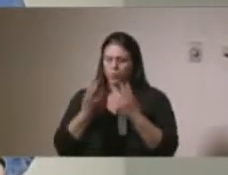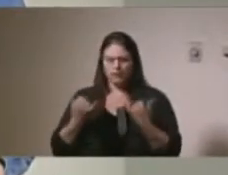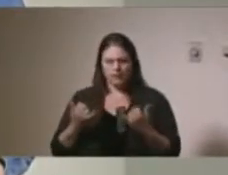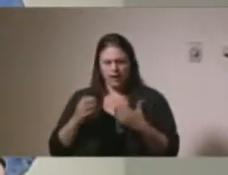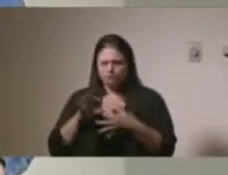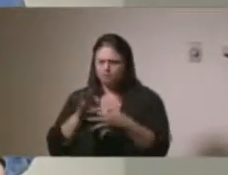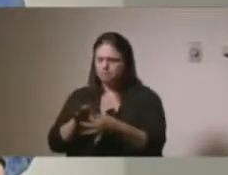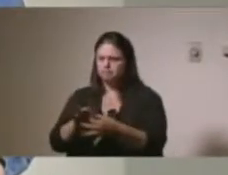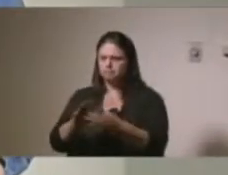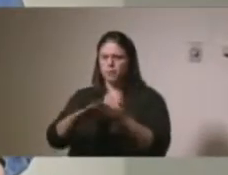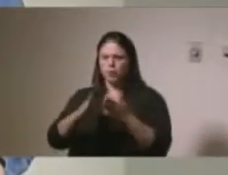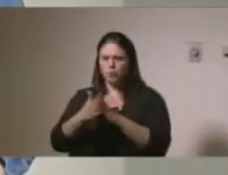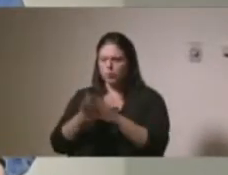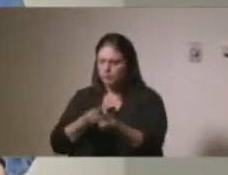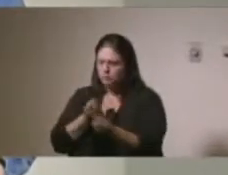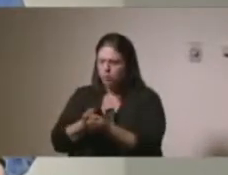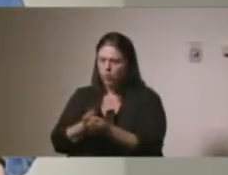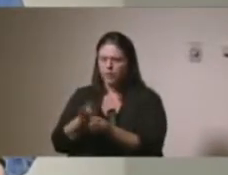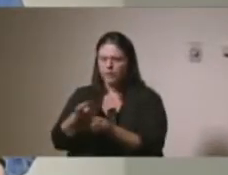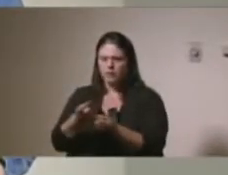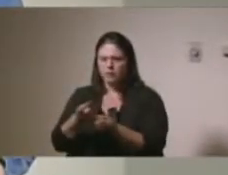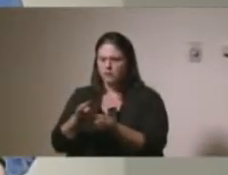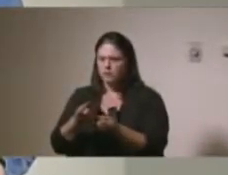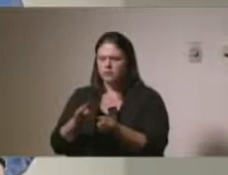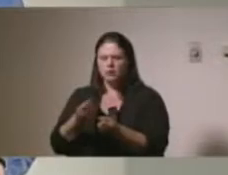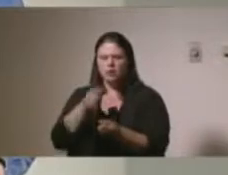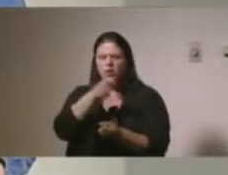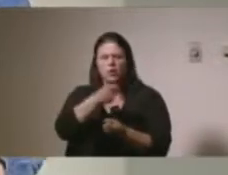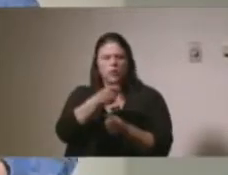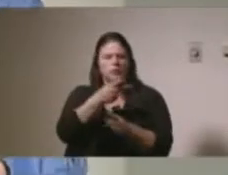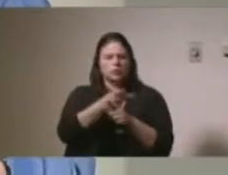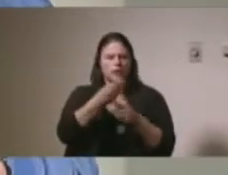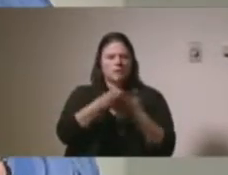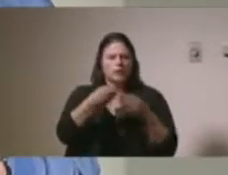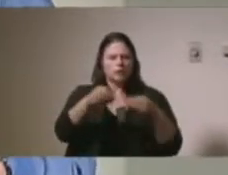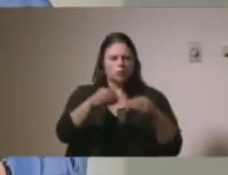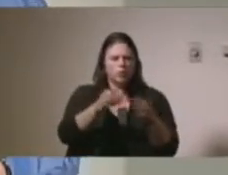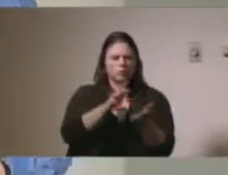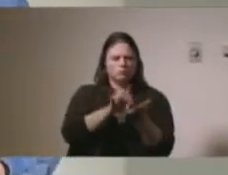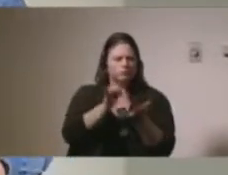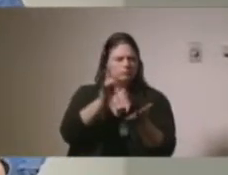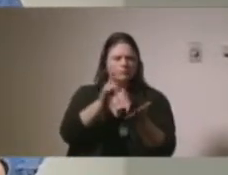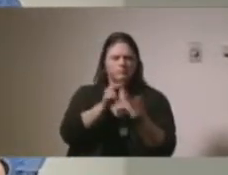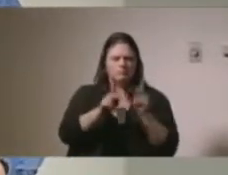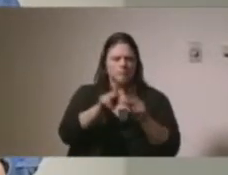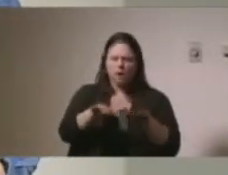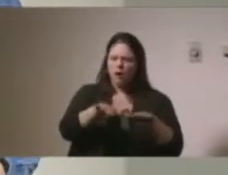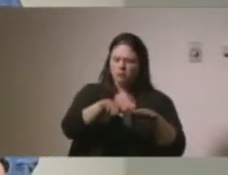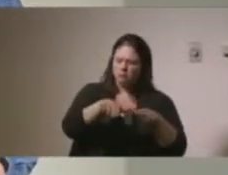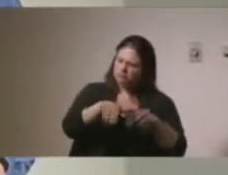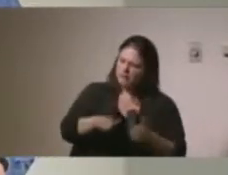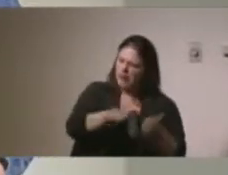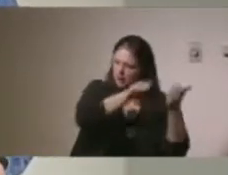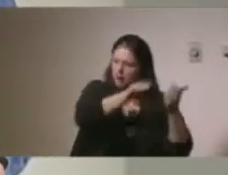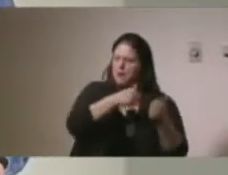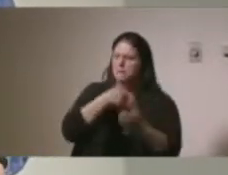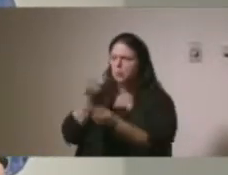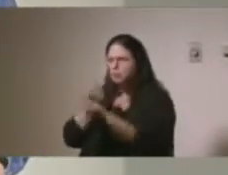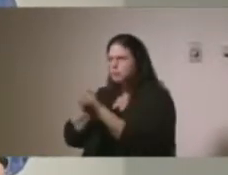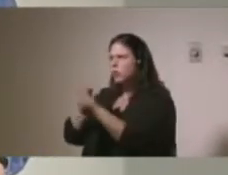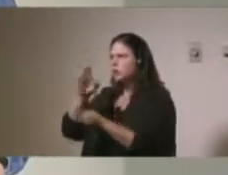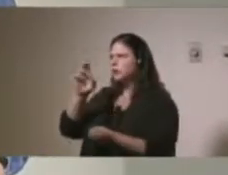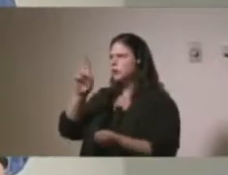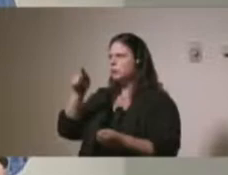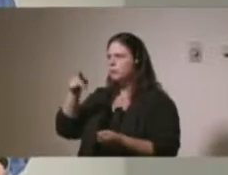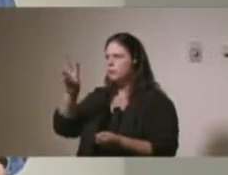stand behind them, and say that we want to get rid of predatory lending. But at the same time, we want to support CUPW in their efforts to fight